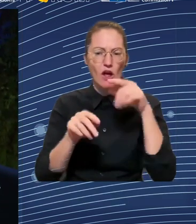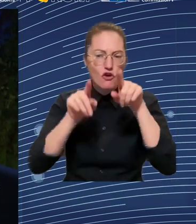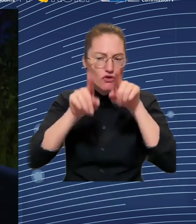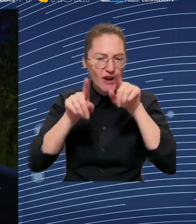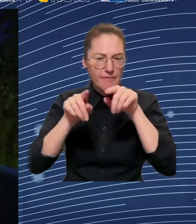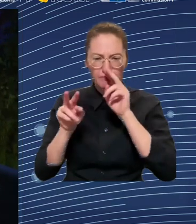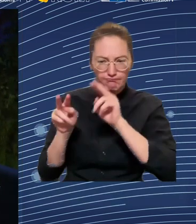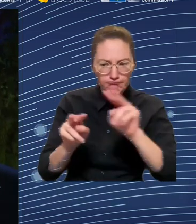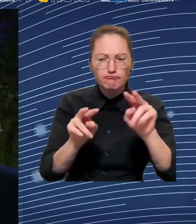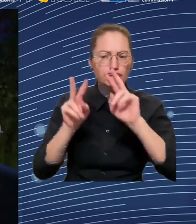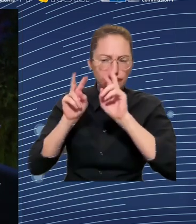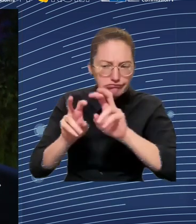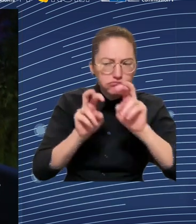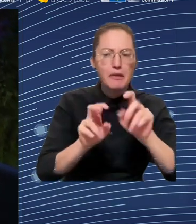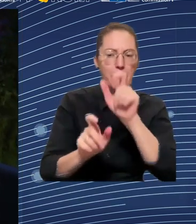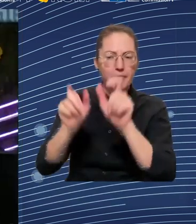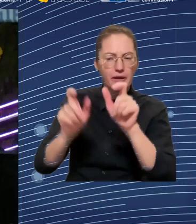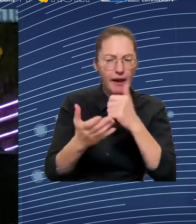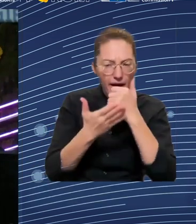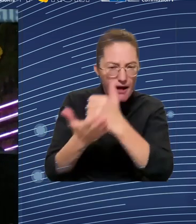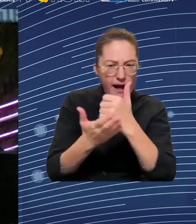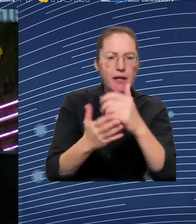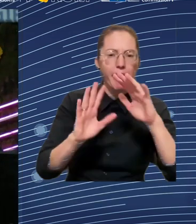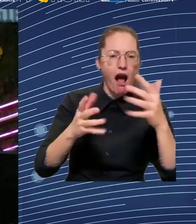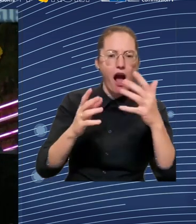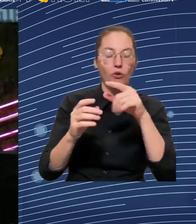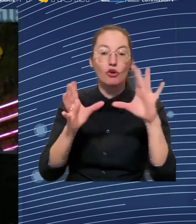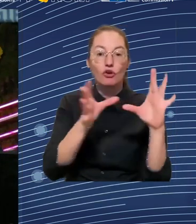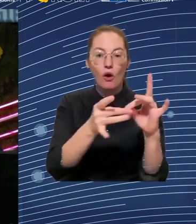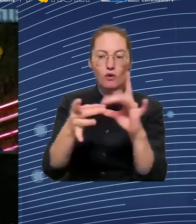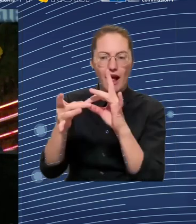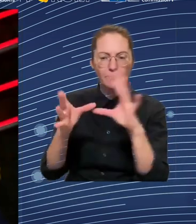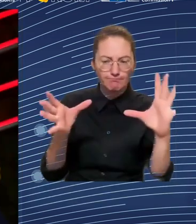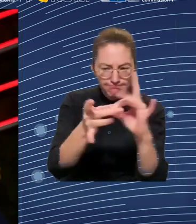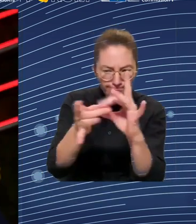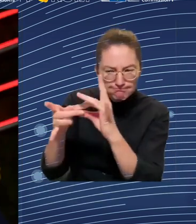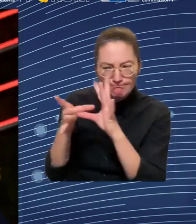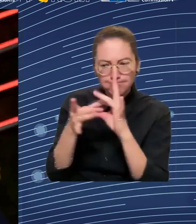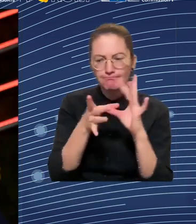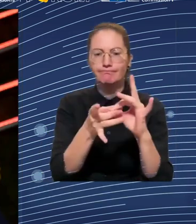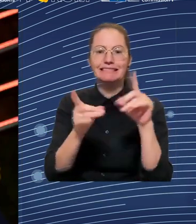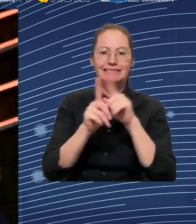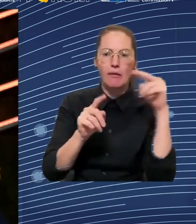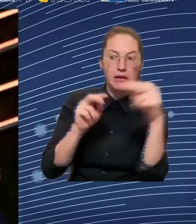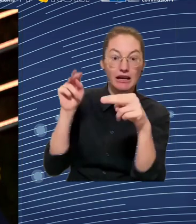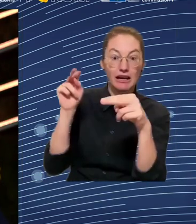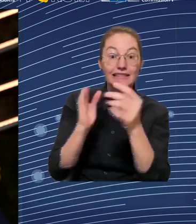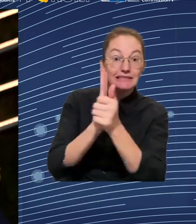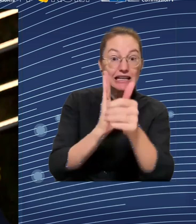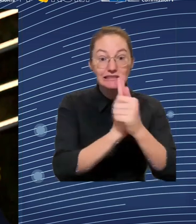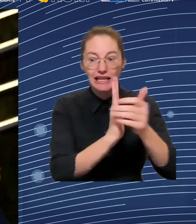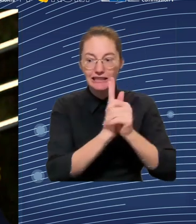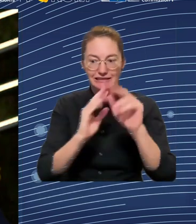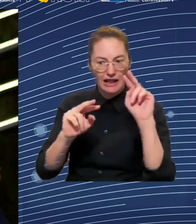publish regularly reports online according to a few research work streams. one on the green economy,